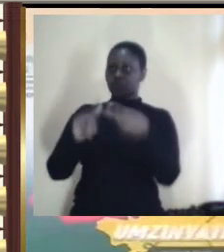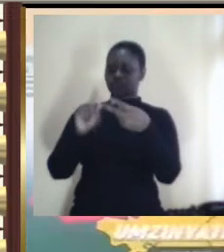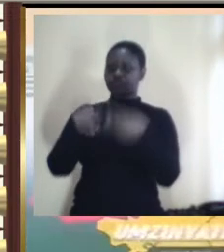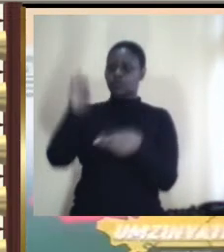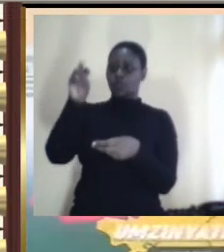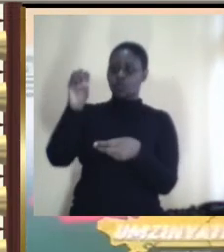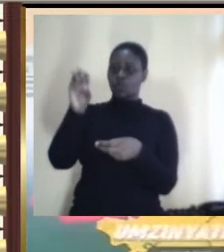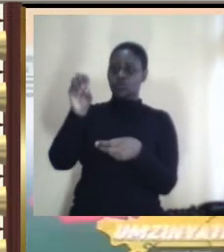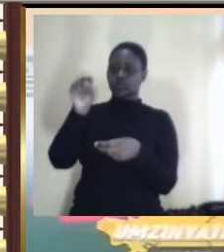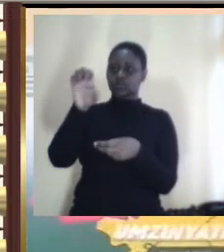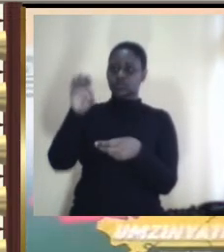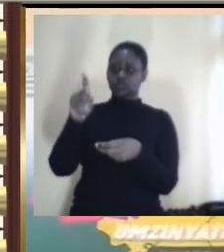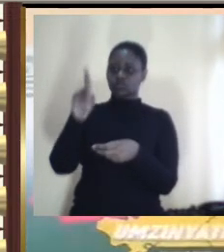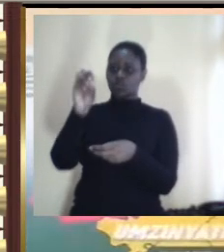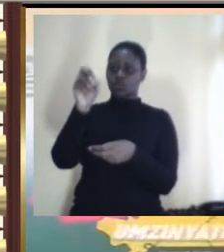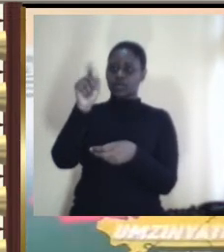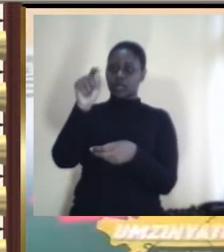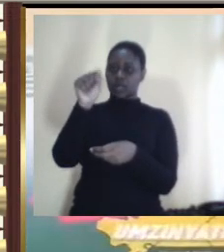partners.